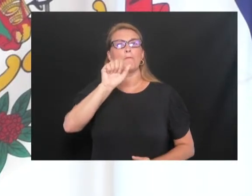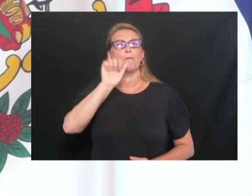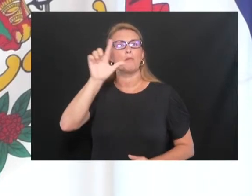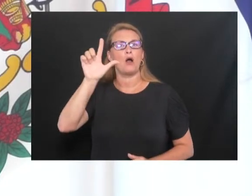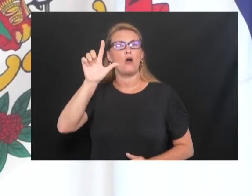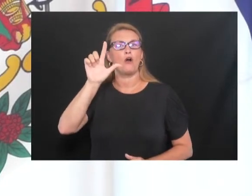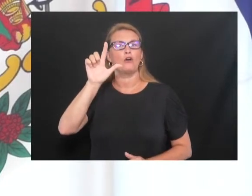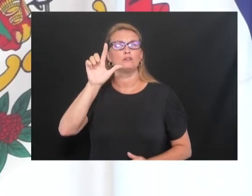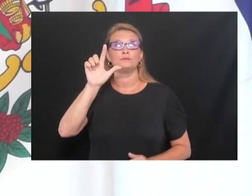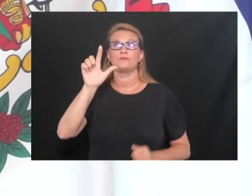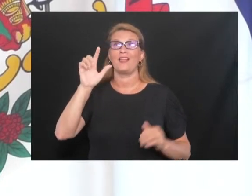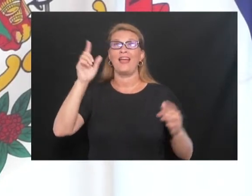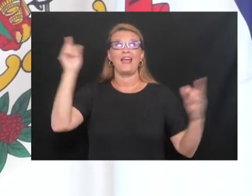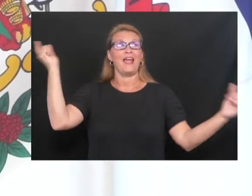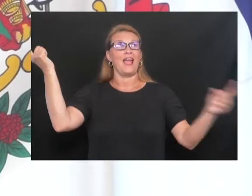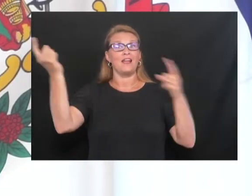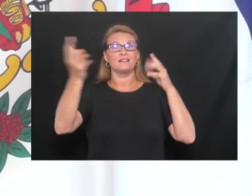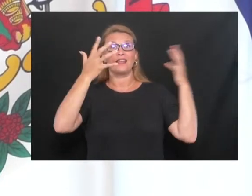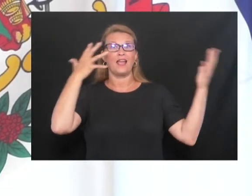air,